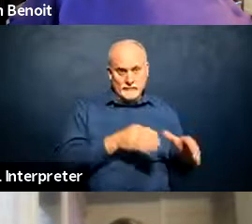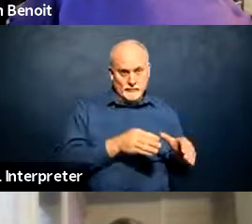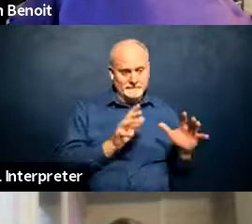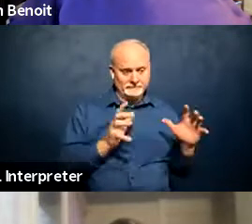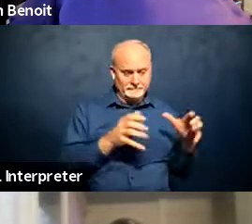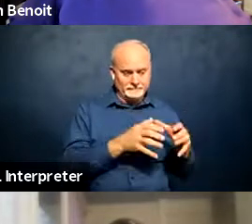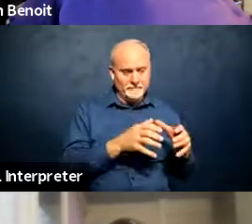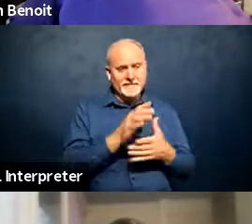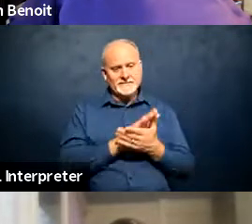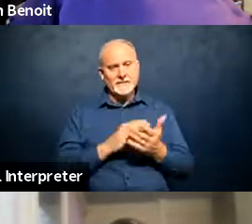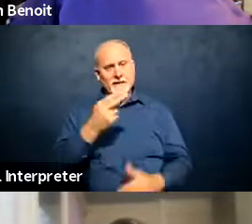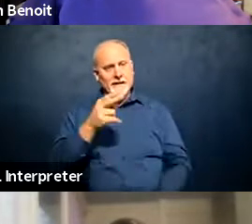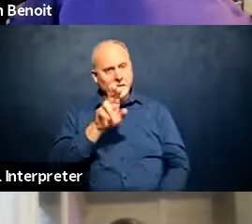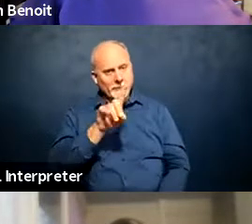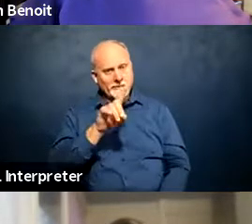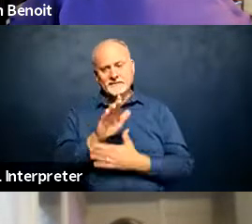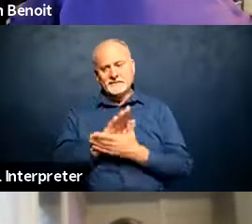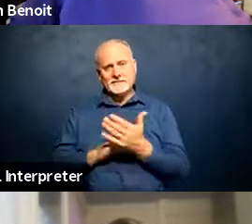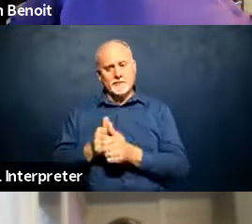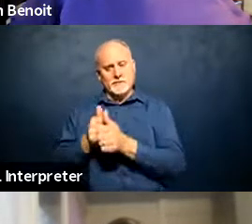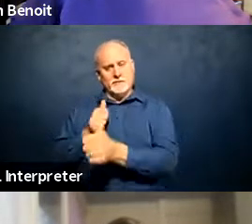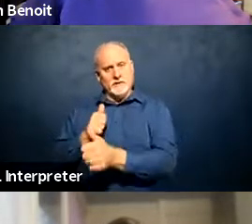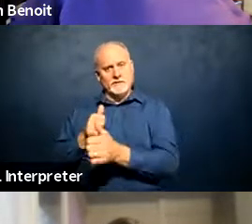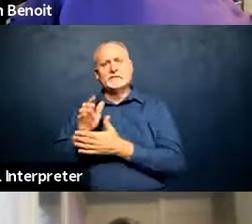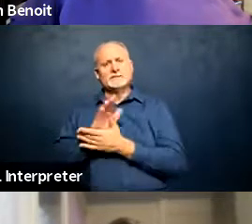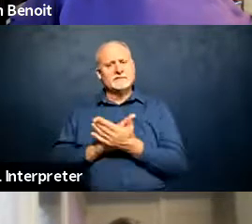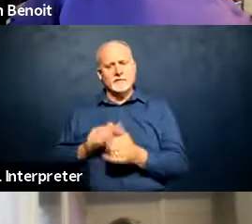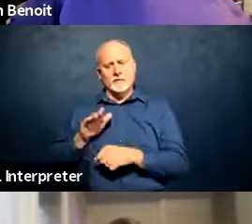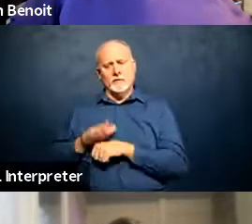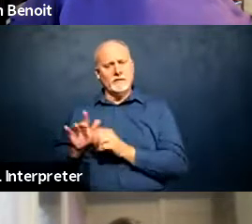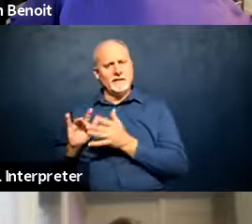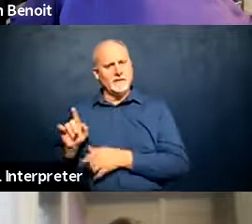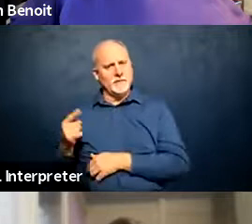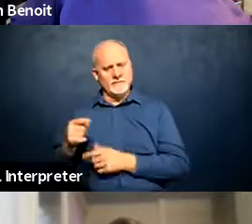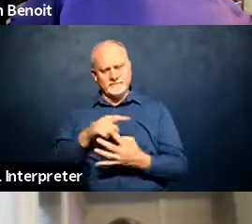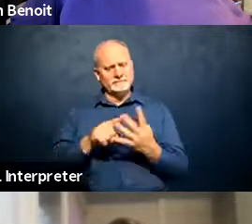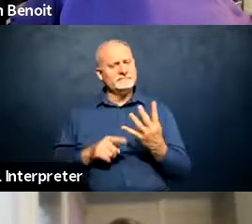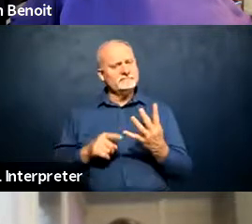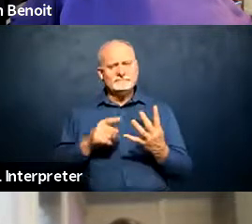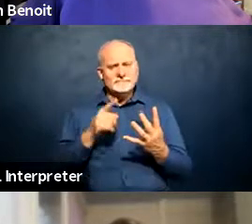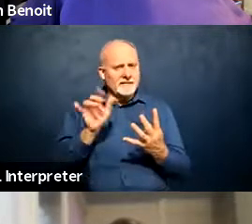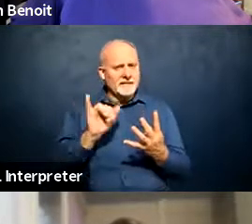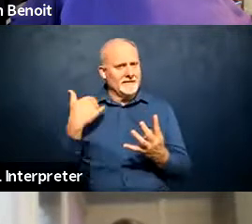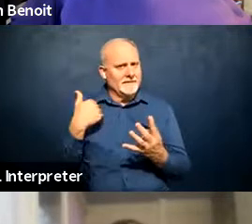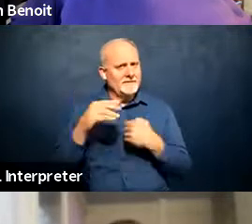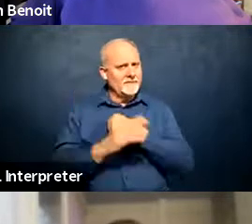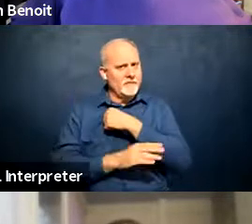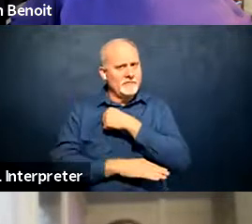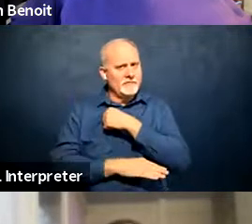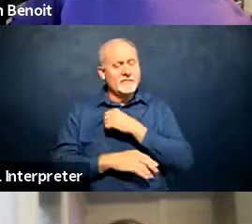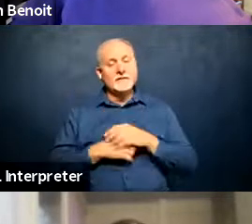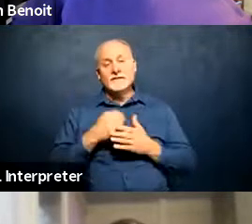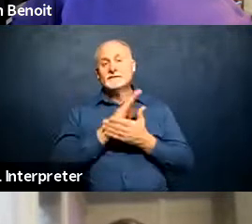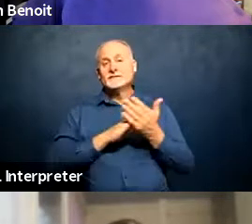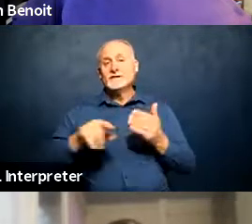that are hybrid, some remote, some online. So it will look very much like what we experienced in the fall semester. I know some people